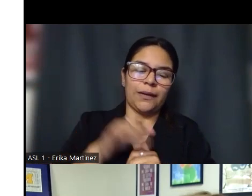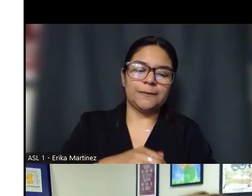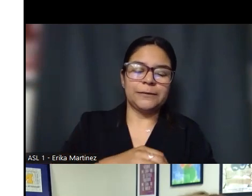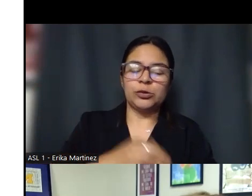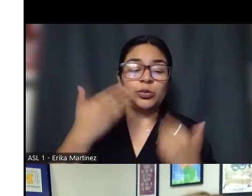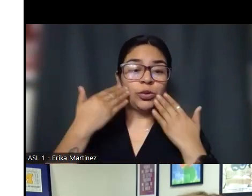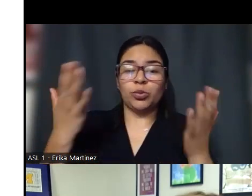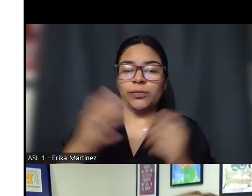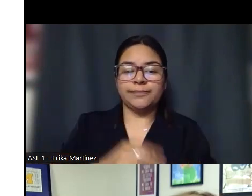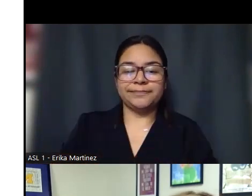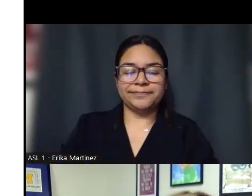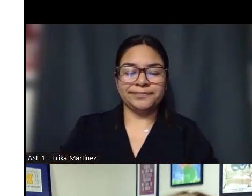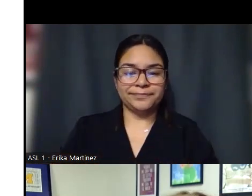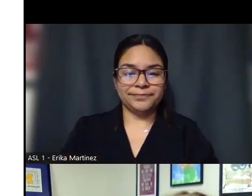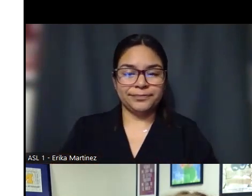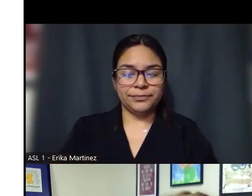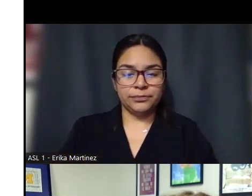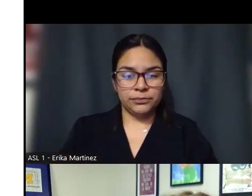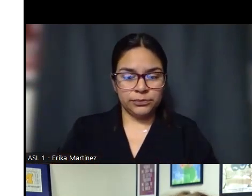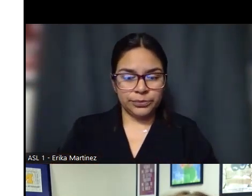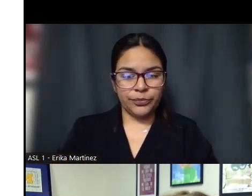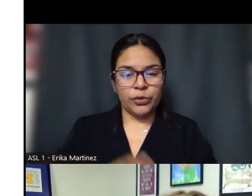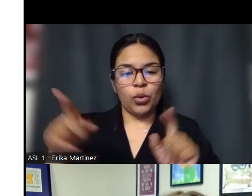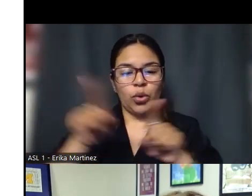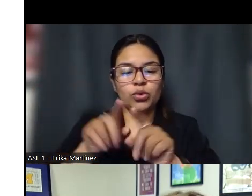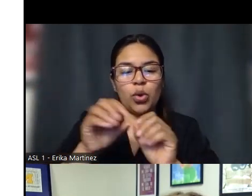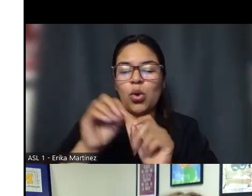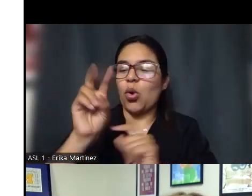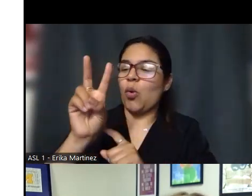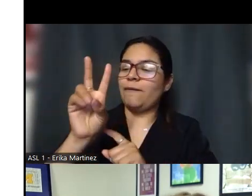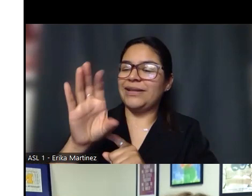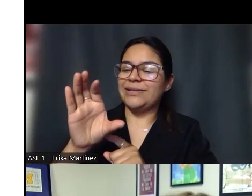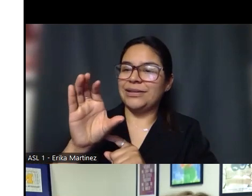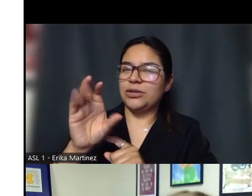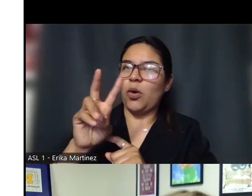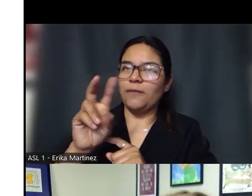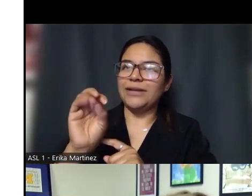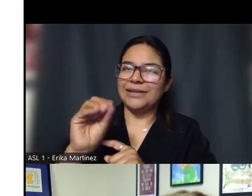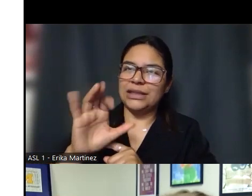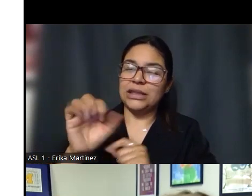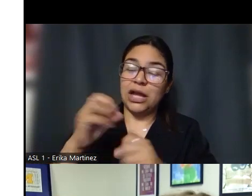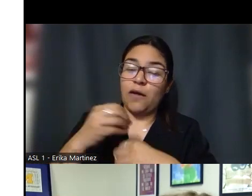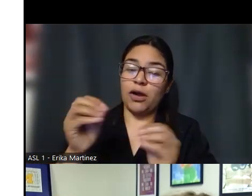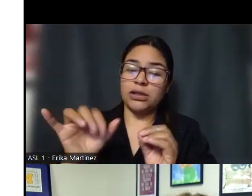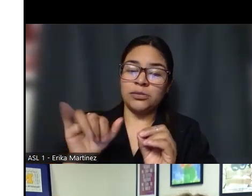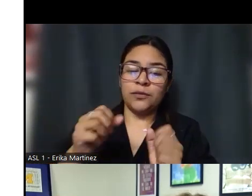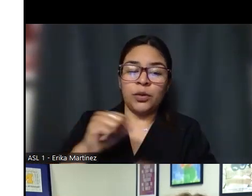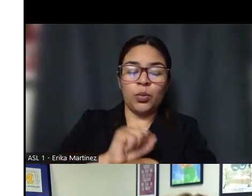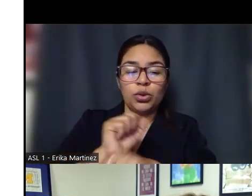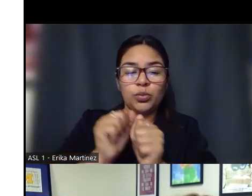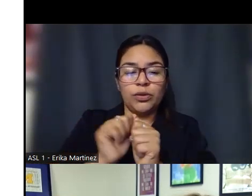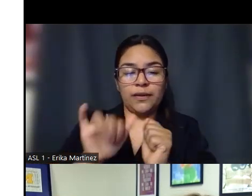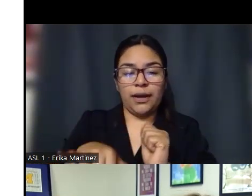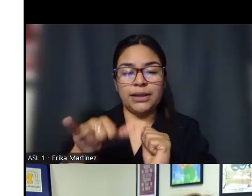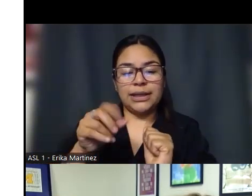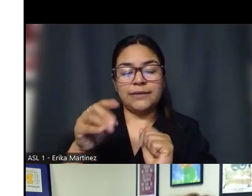We work with OVC, the Office for Victims of Crime, who administers this at the Department of Justice, the Federal Department of Justice. And